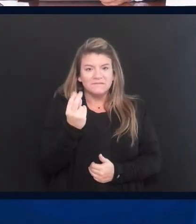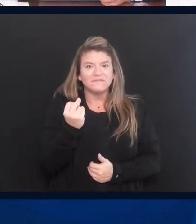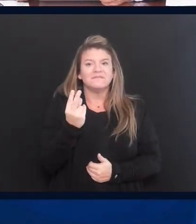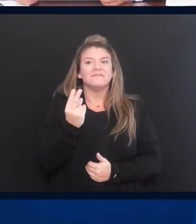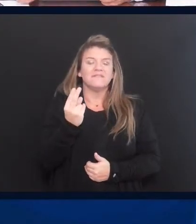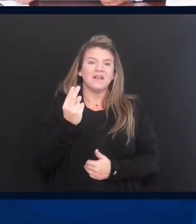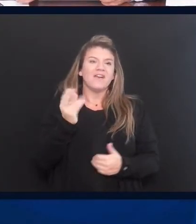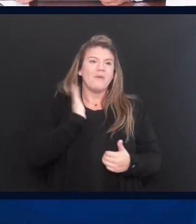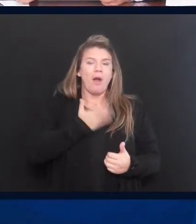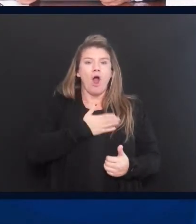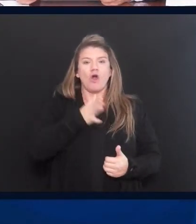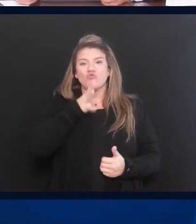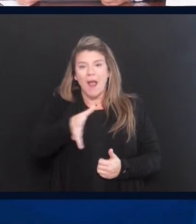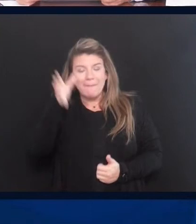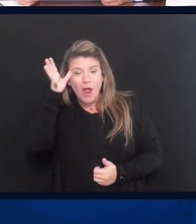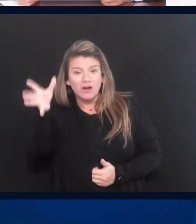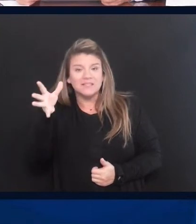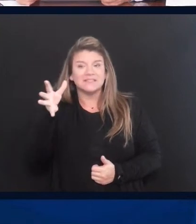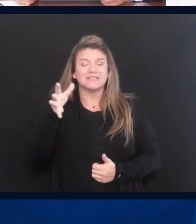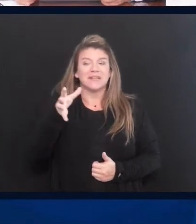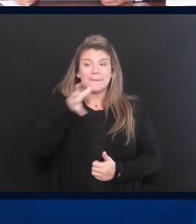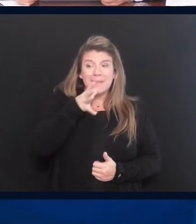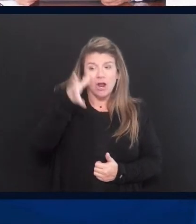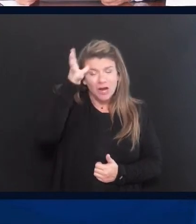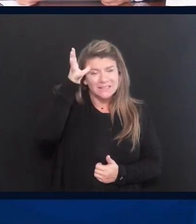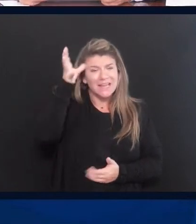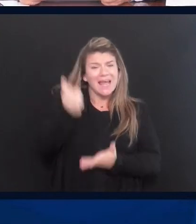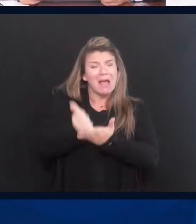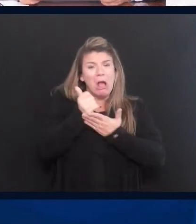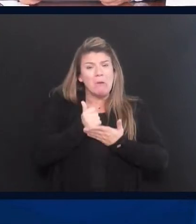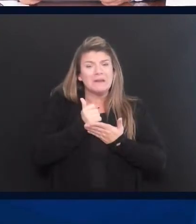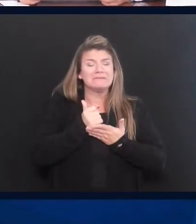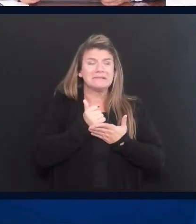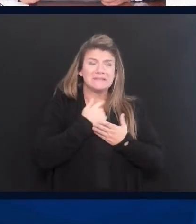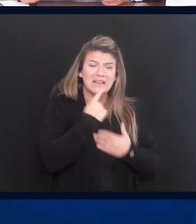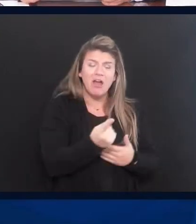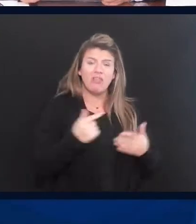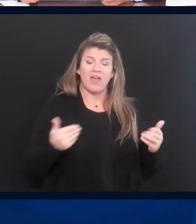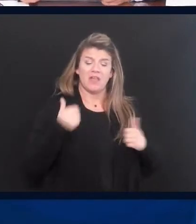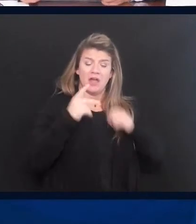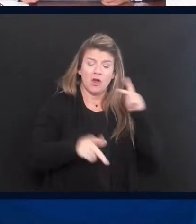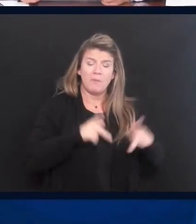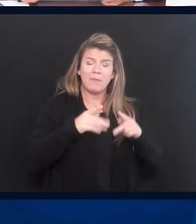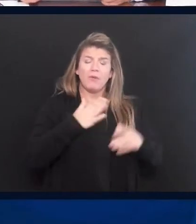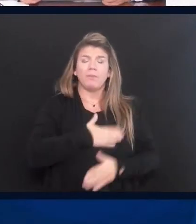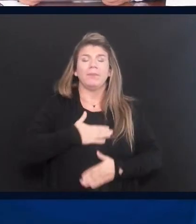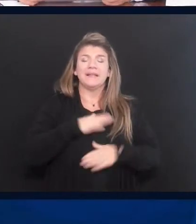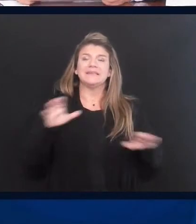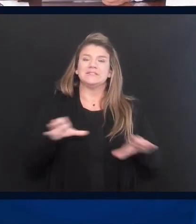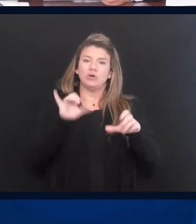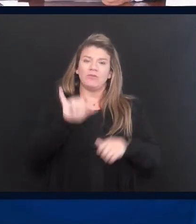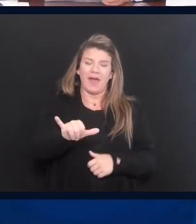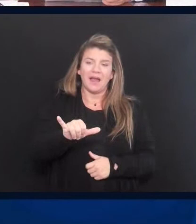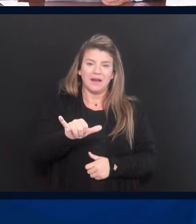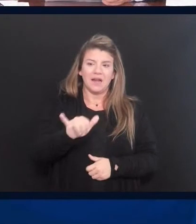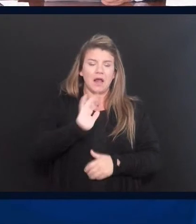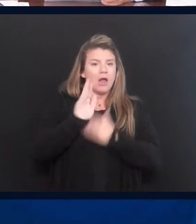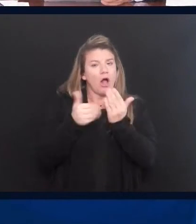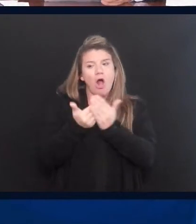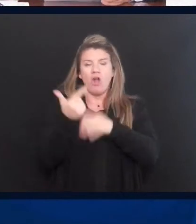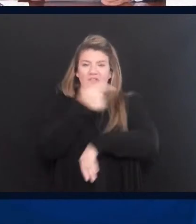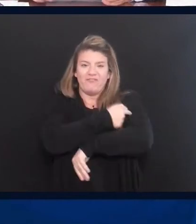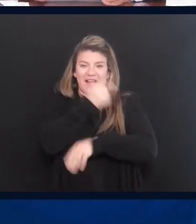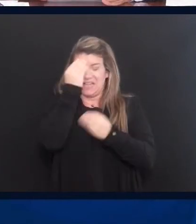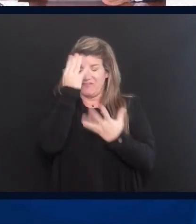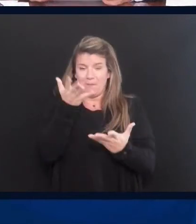of our grandparents and our parents helping us with the younger folks, please continue to do so. All the vaccine